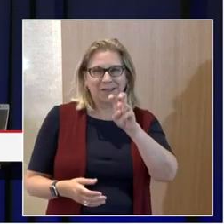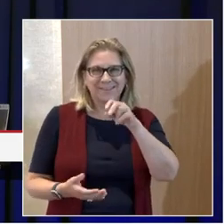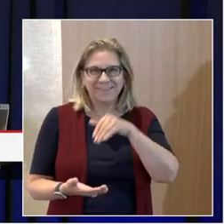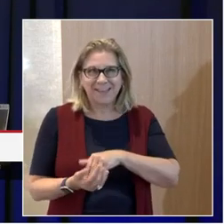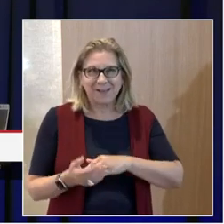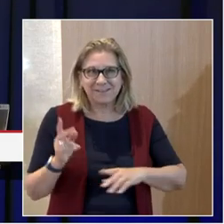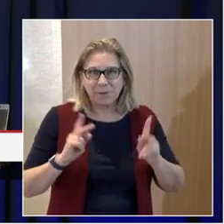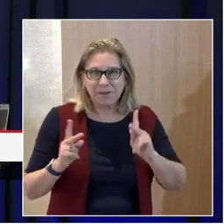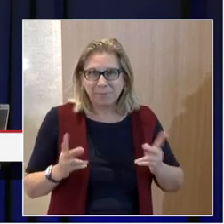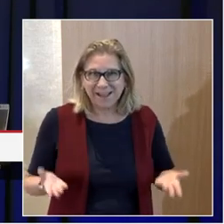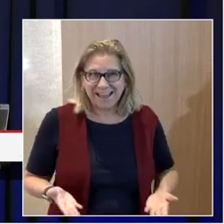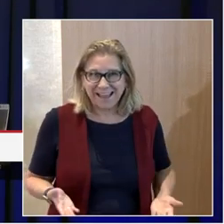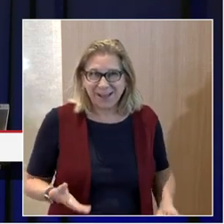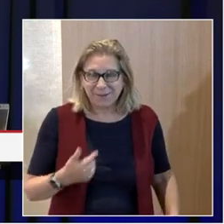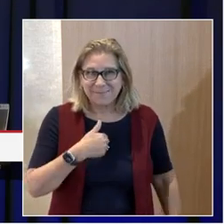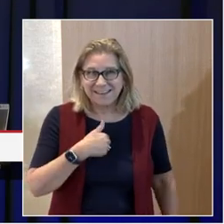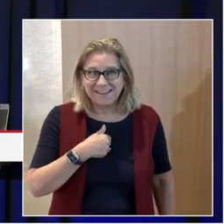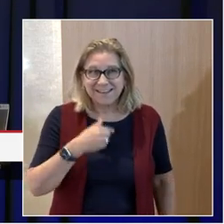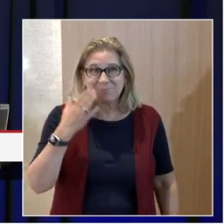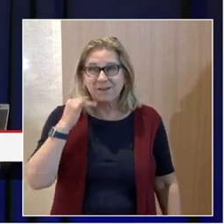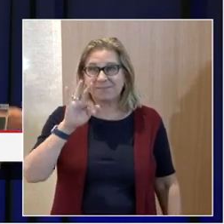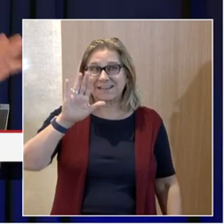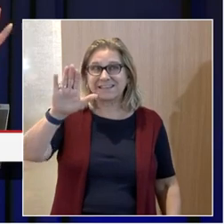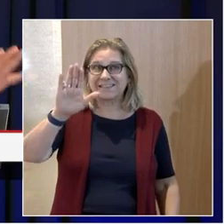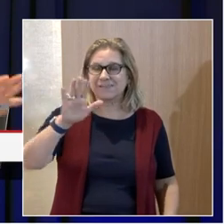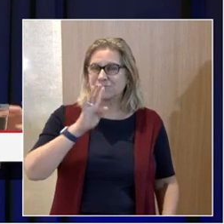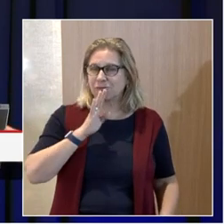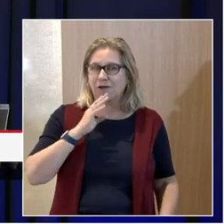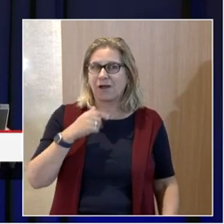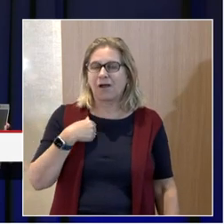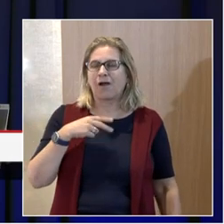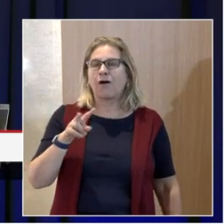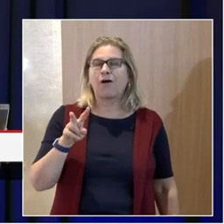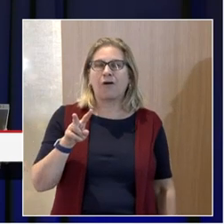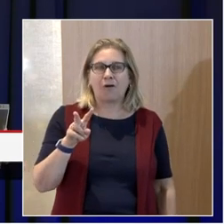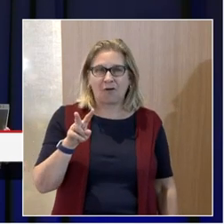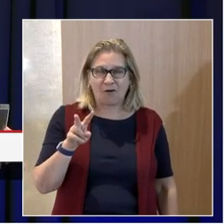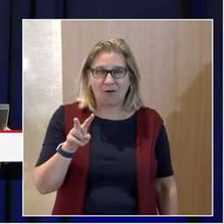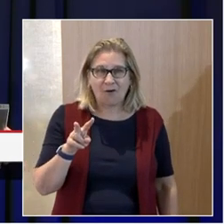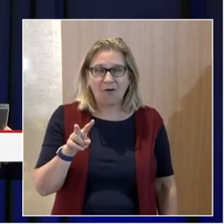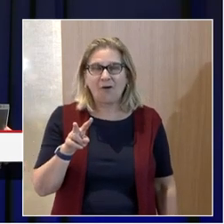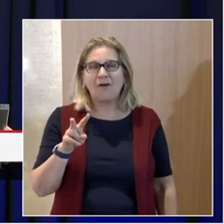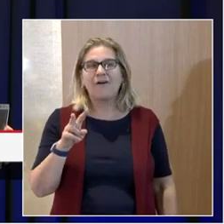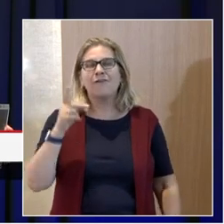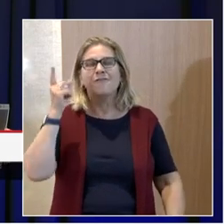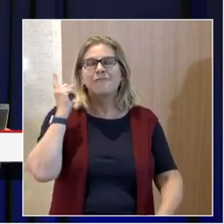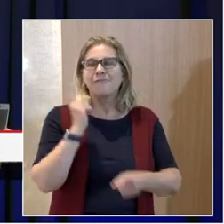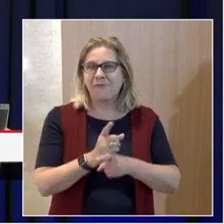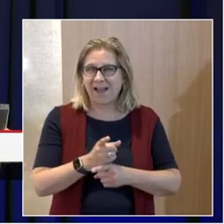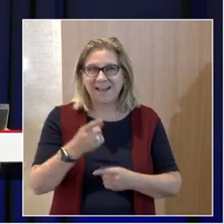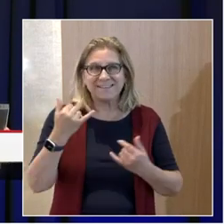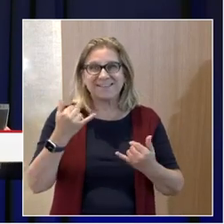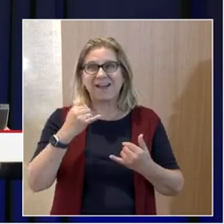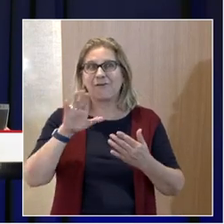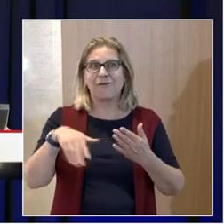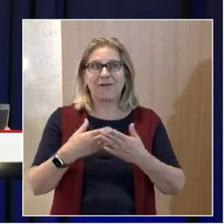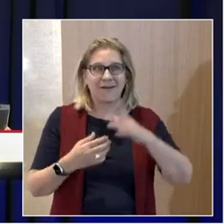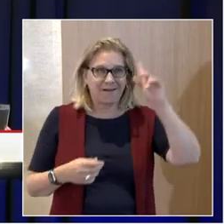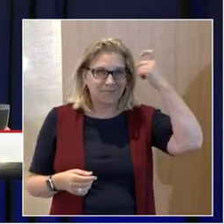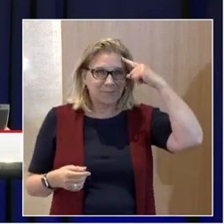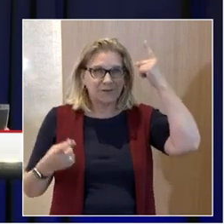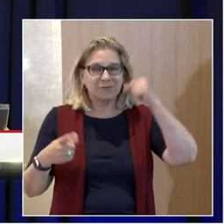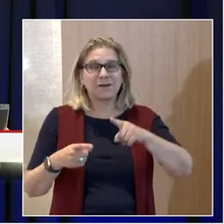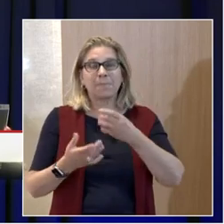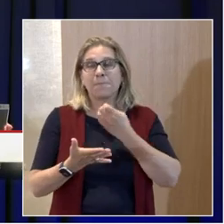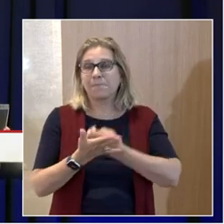of a singular goal and a focus on the whole government moving it. In our economic development strategy, we